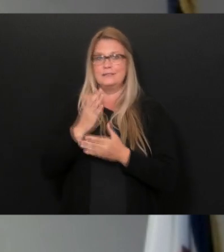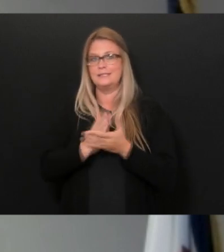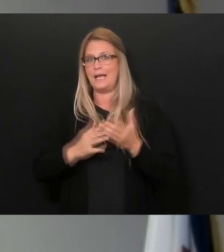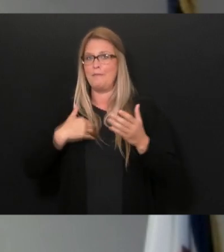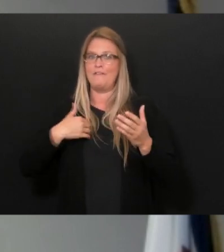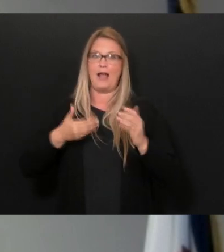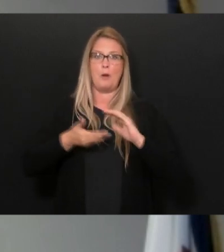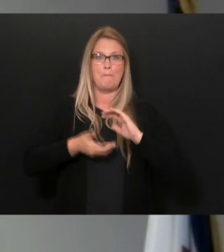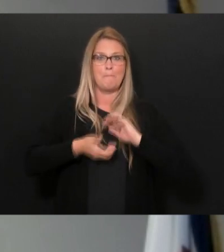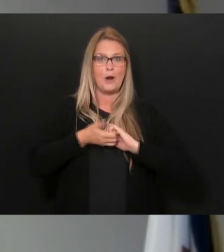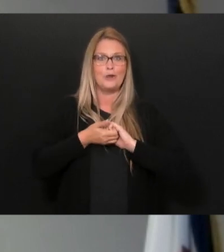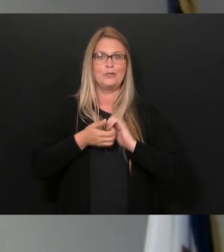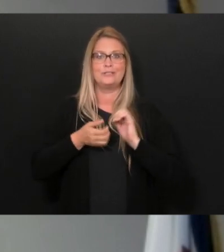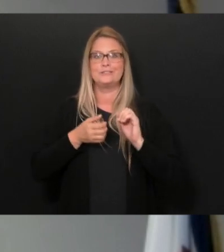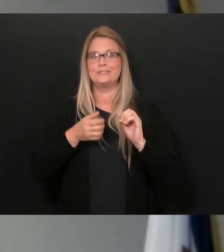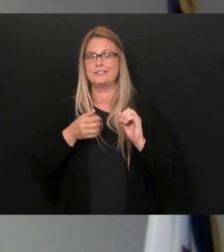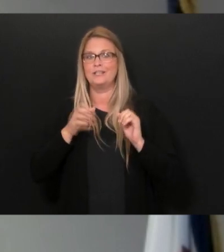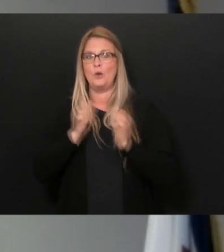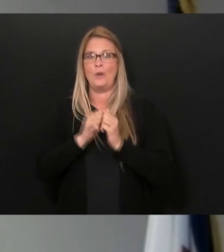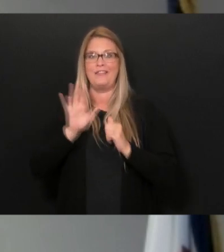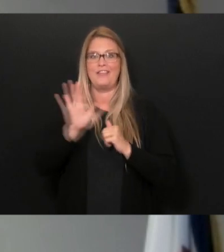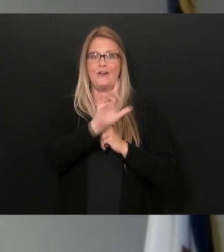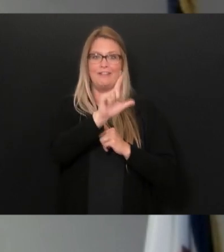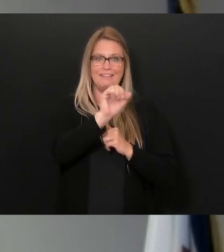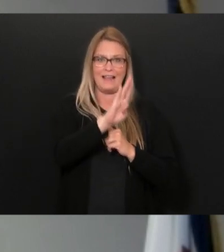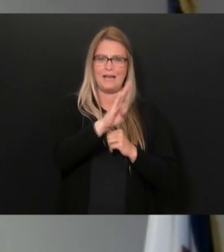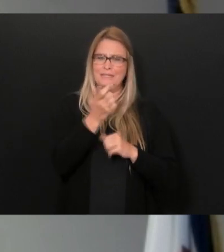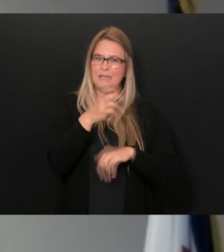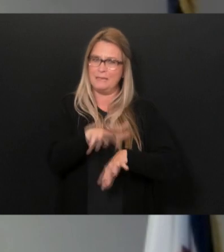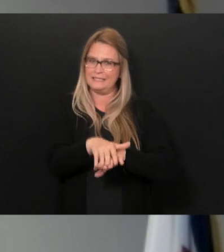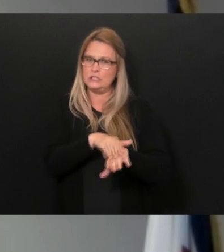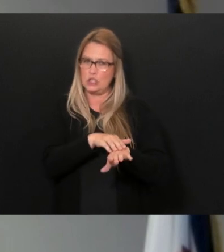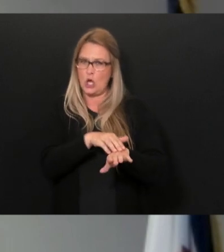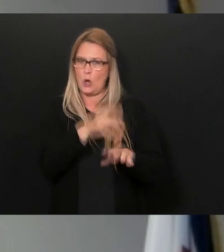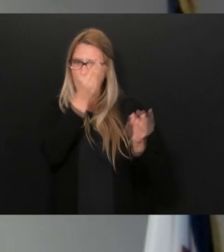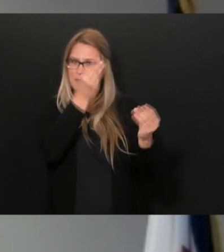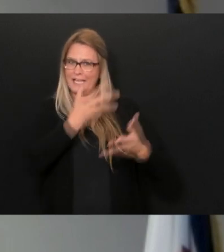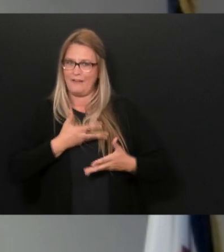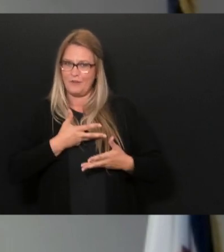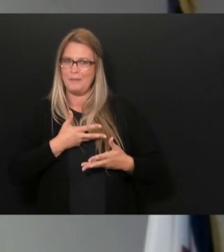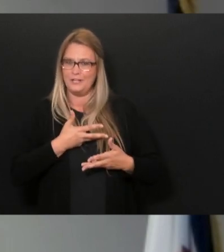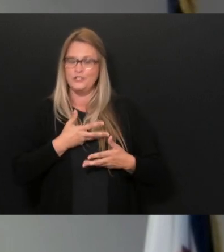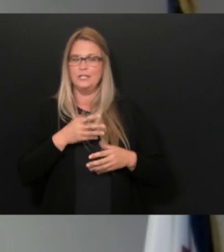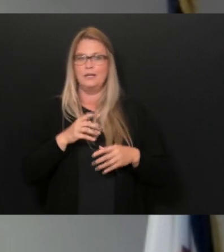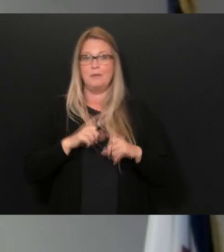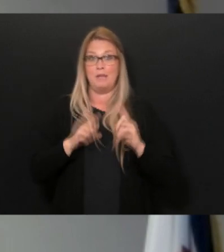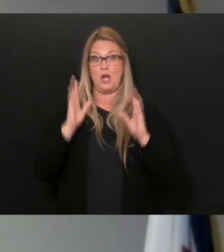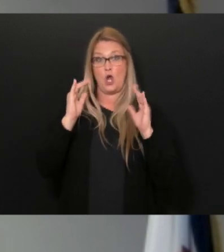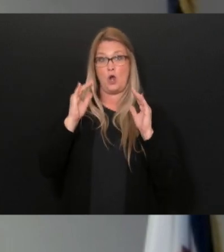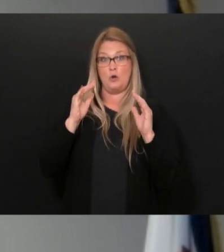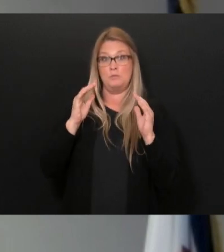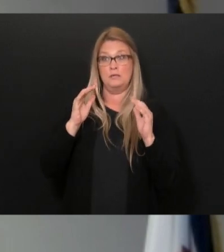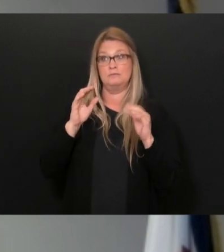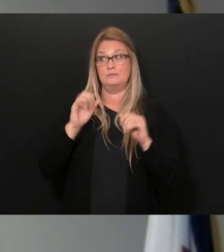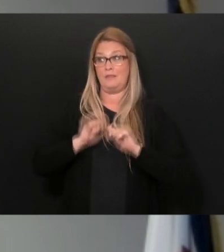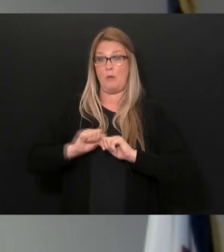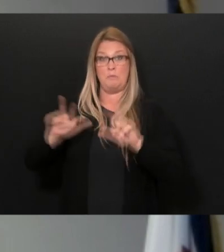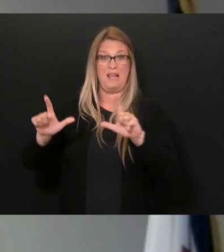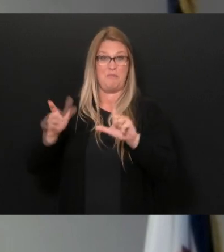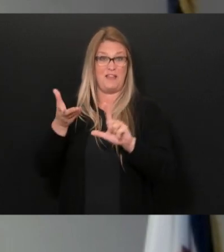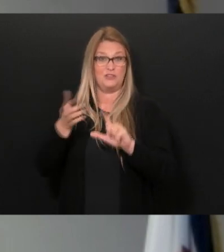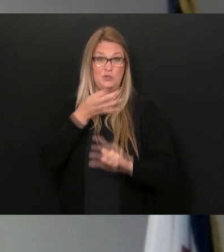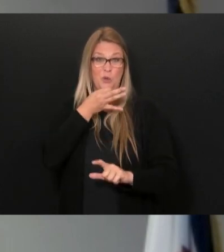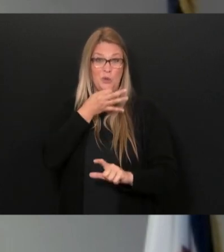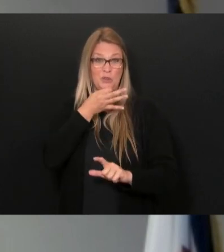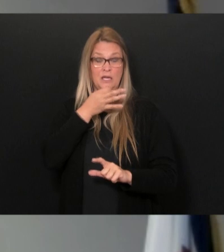there in terms of the labs are a little slow getting information back. We hope to have that online. That